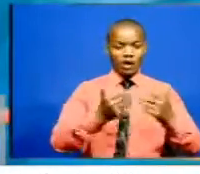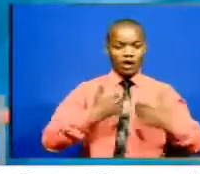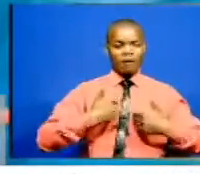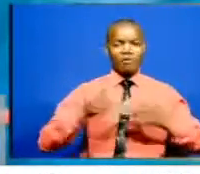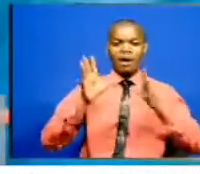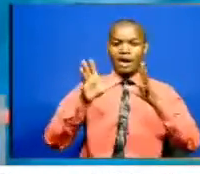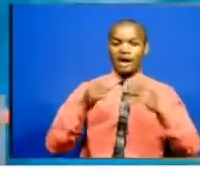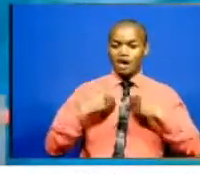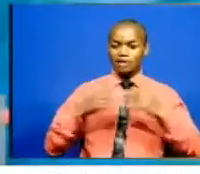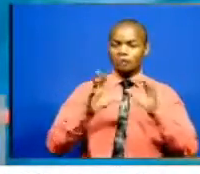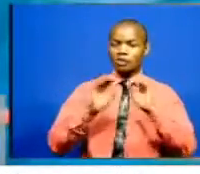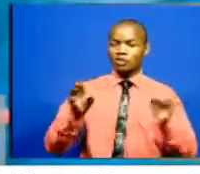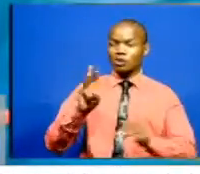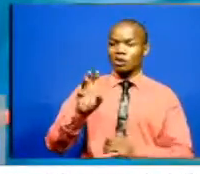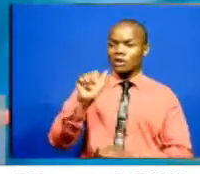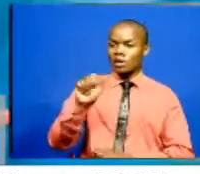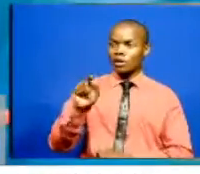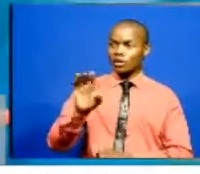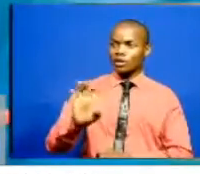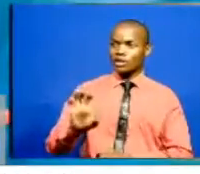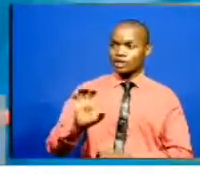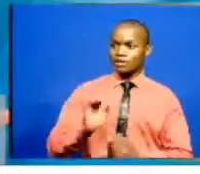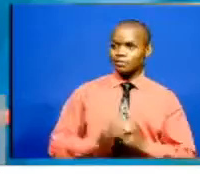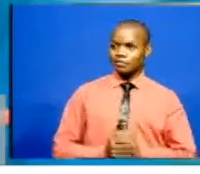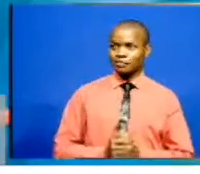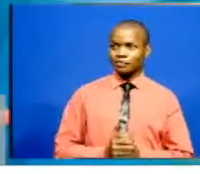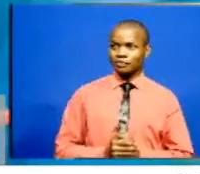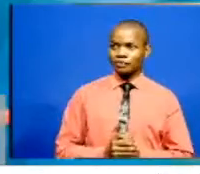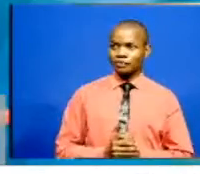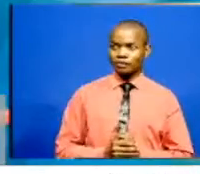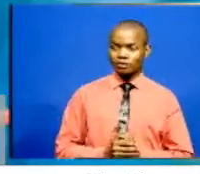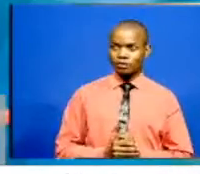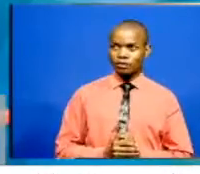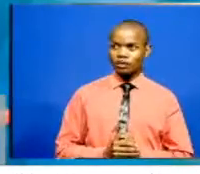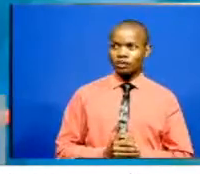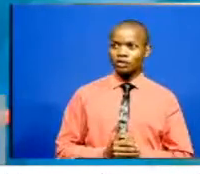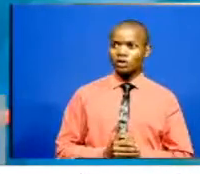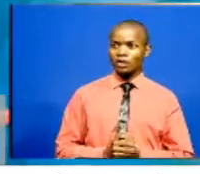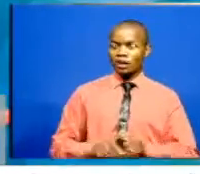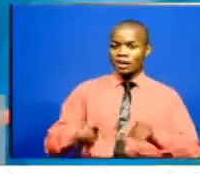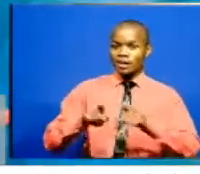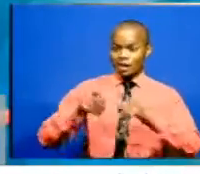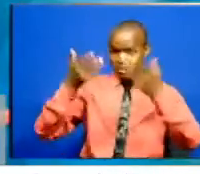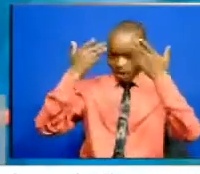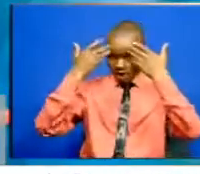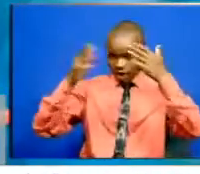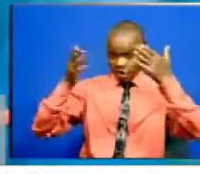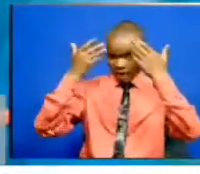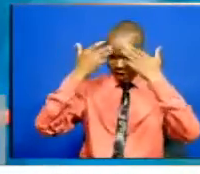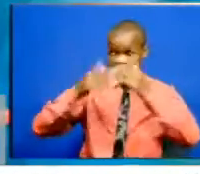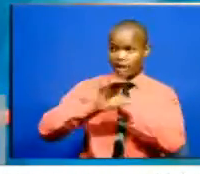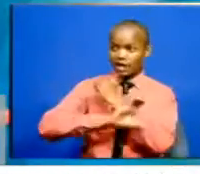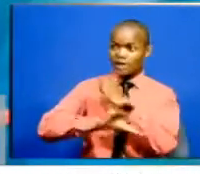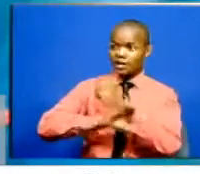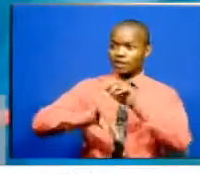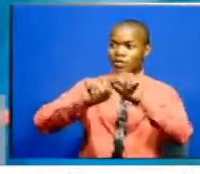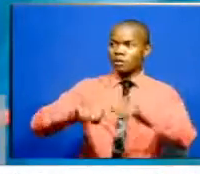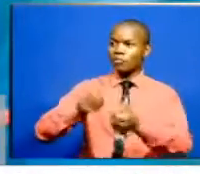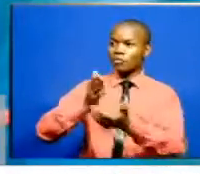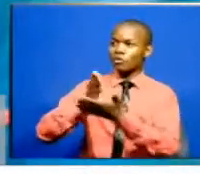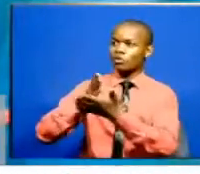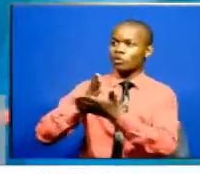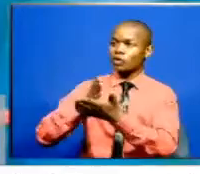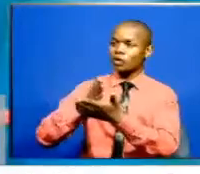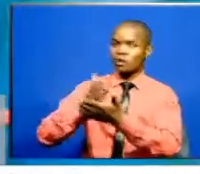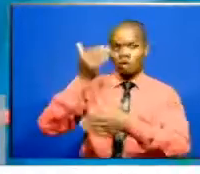wastes. Mm-hmm. And it takes also a certain level of awareness mm-hmm. of countries to get there. Mm-hmm. This is what